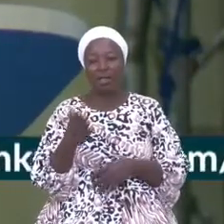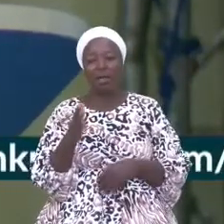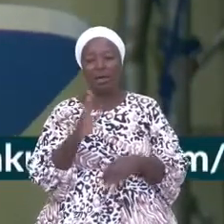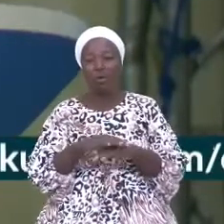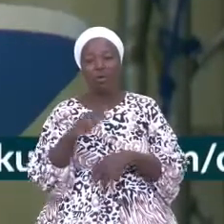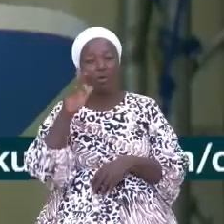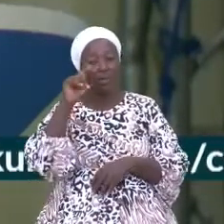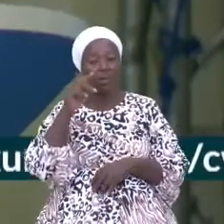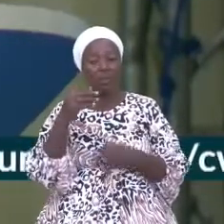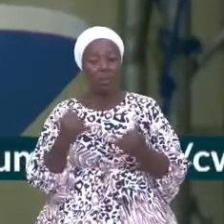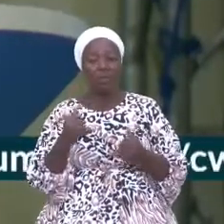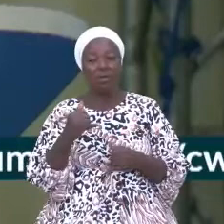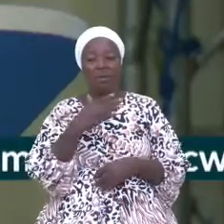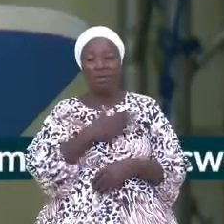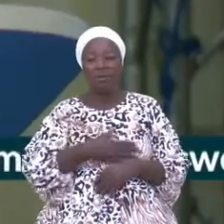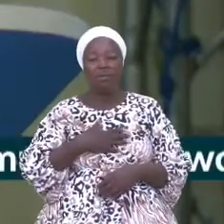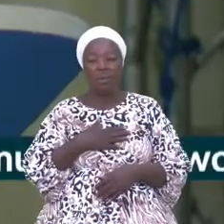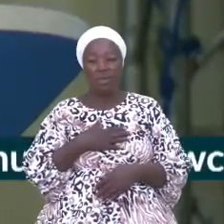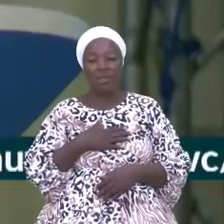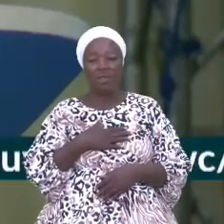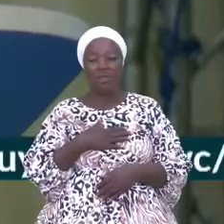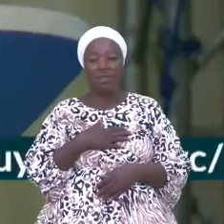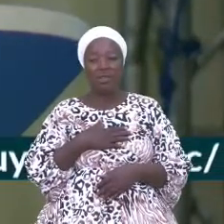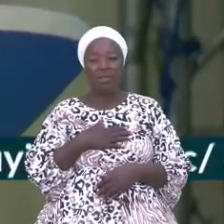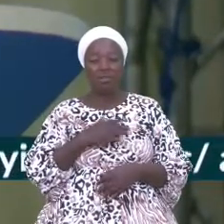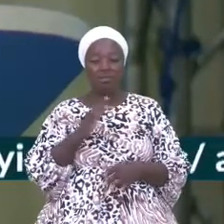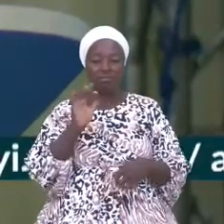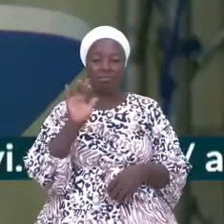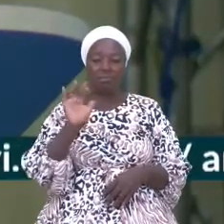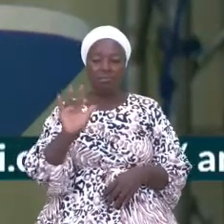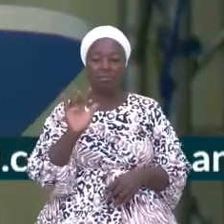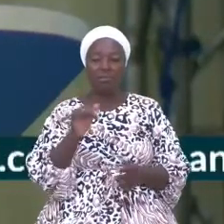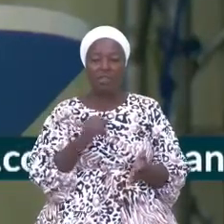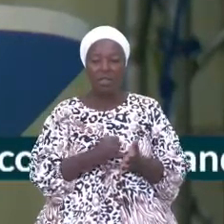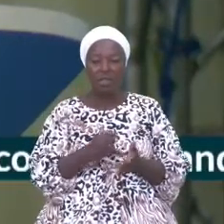Please click it, fill the form there,